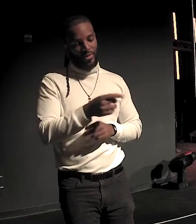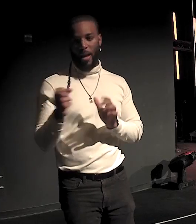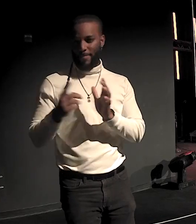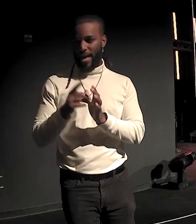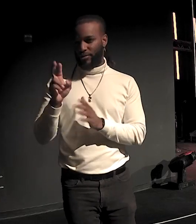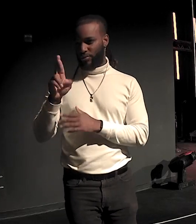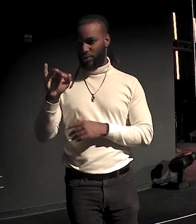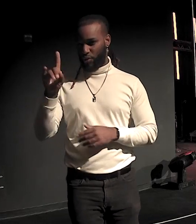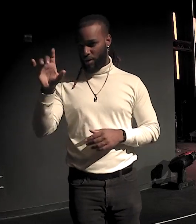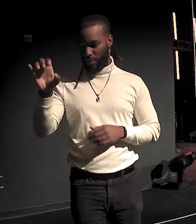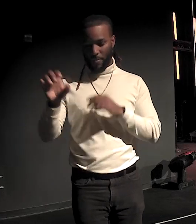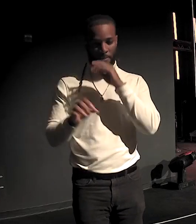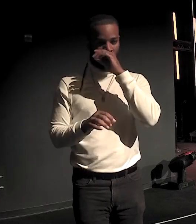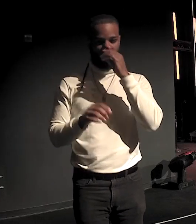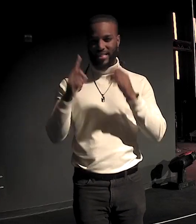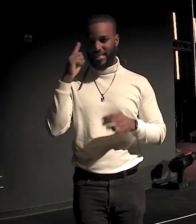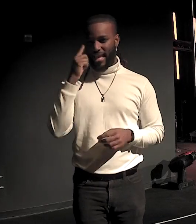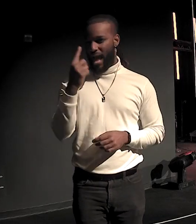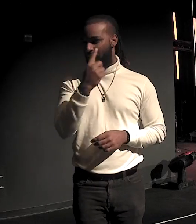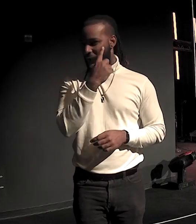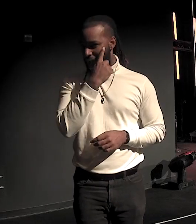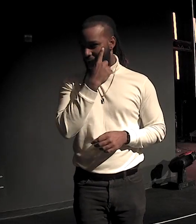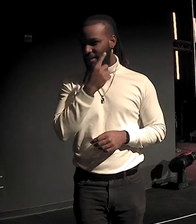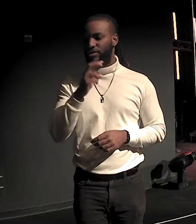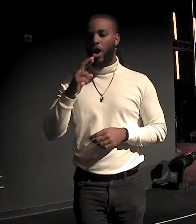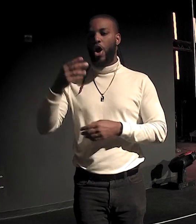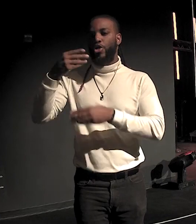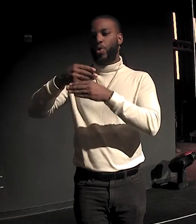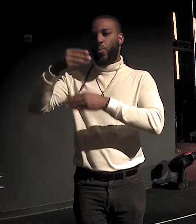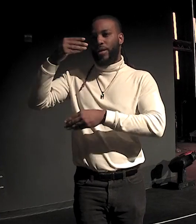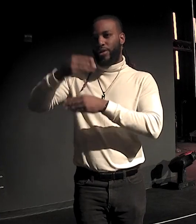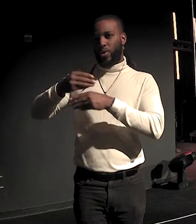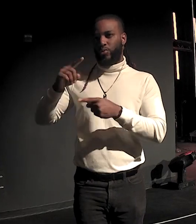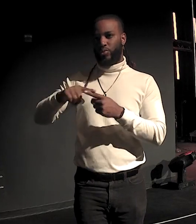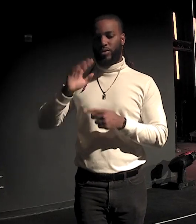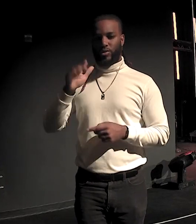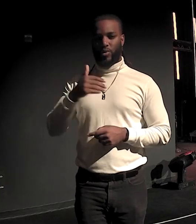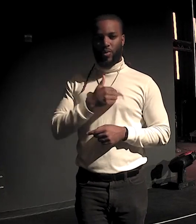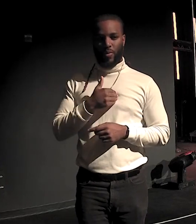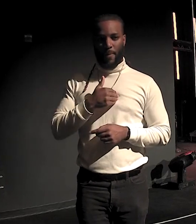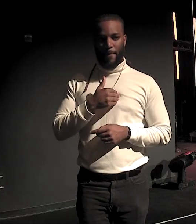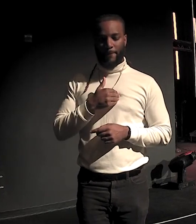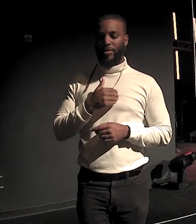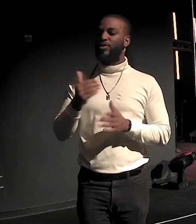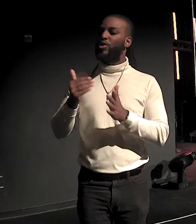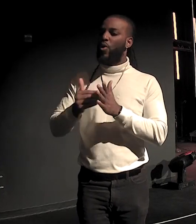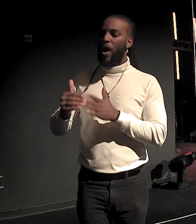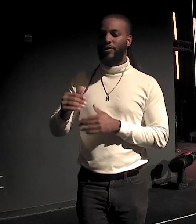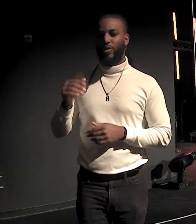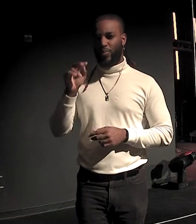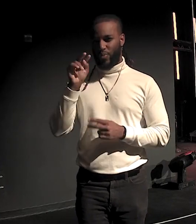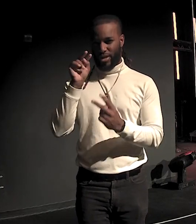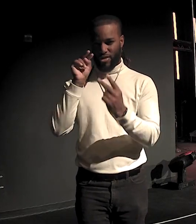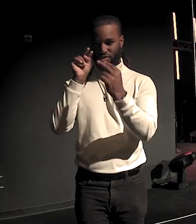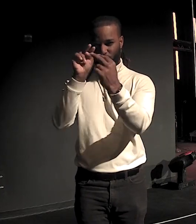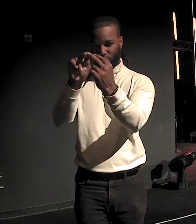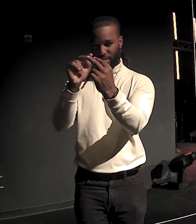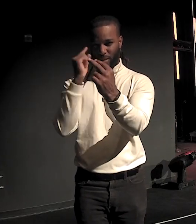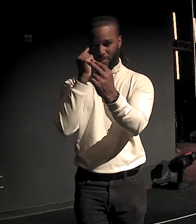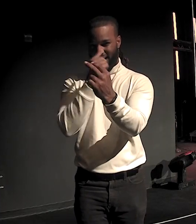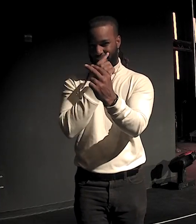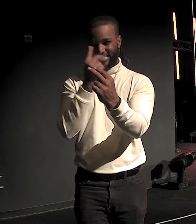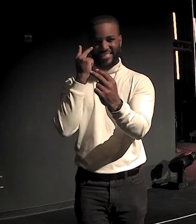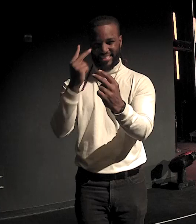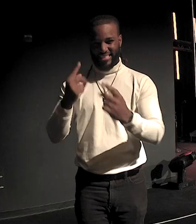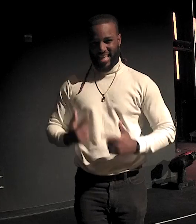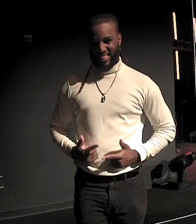riddle, the eyes are the window to the soul. So often we can look in someone's eyes and see the life